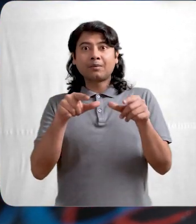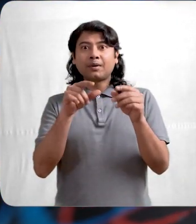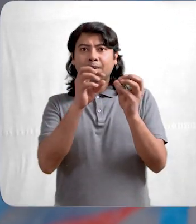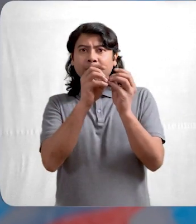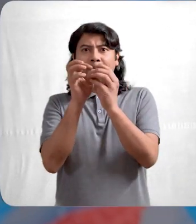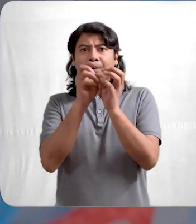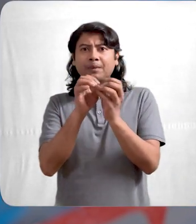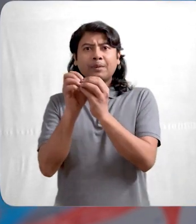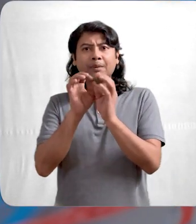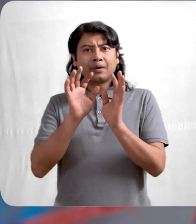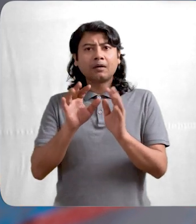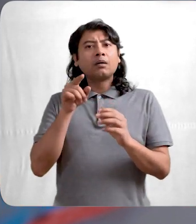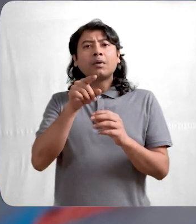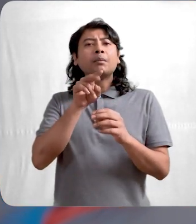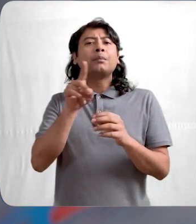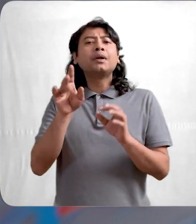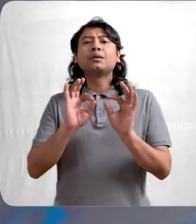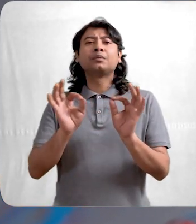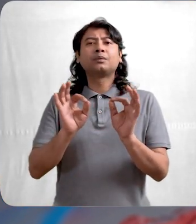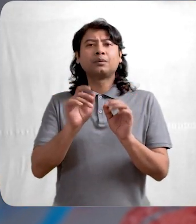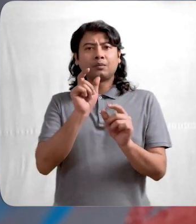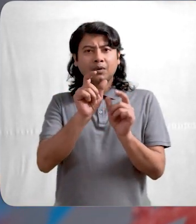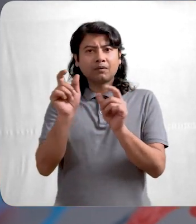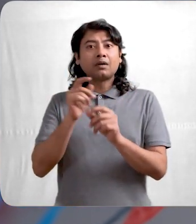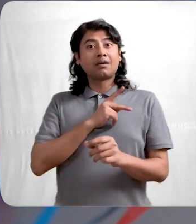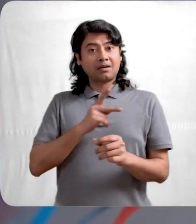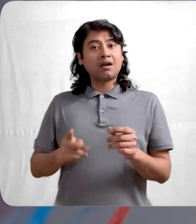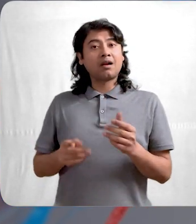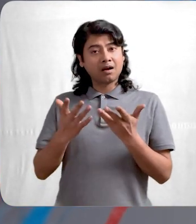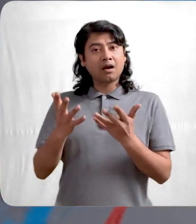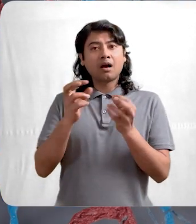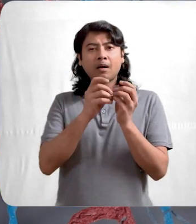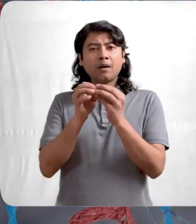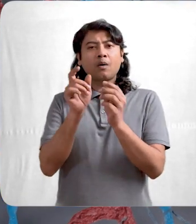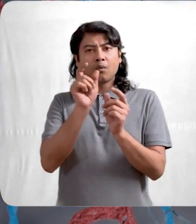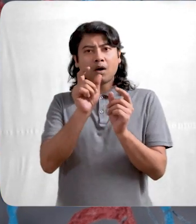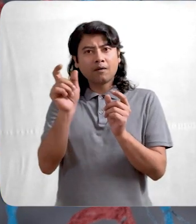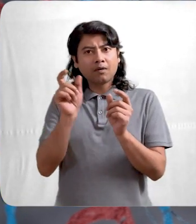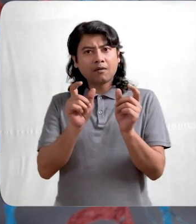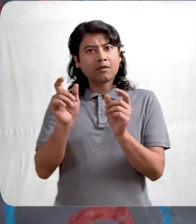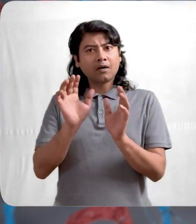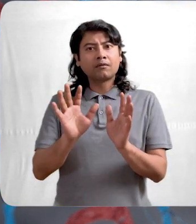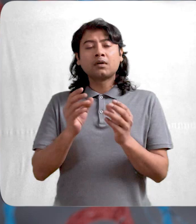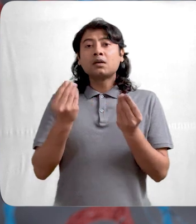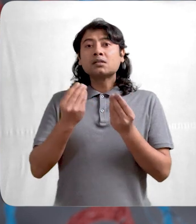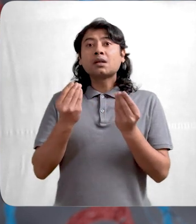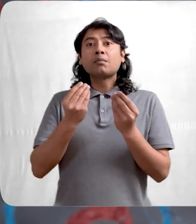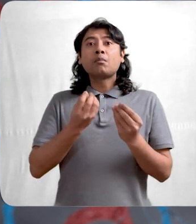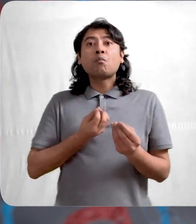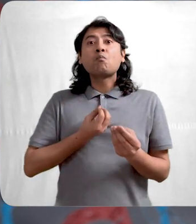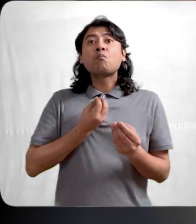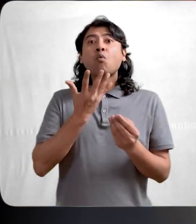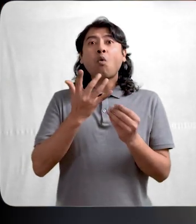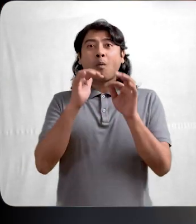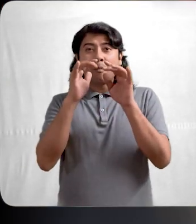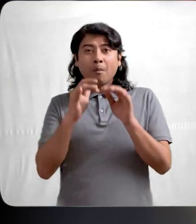second is I invoke language, but not necessarily readable. There is Kannada language, there are words from the language which is used.